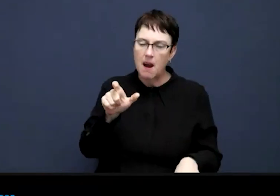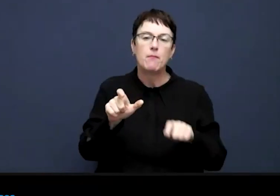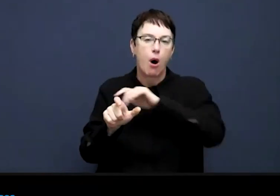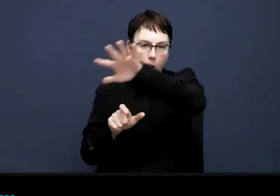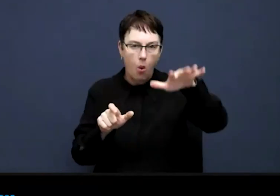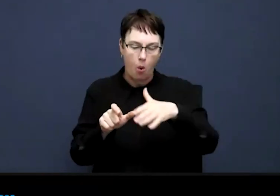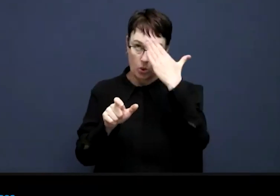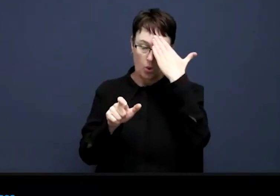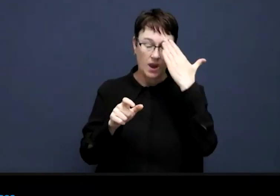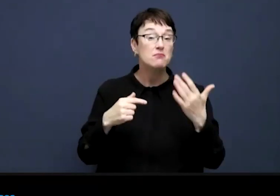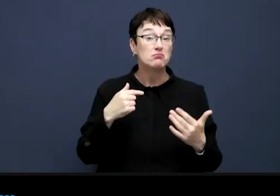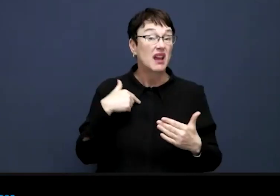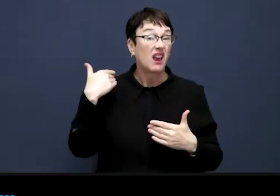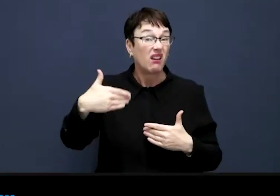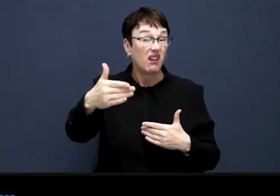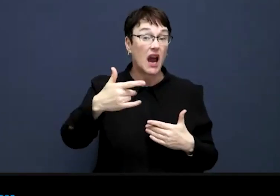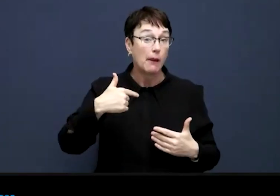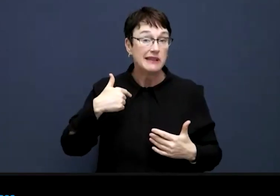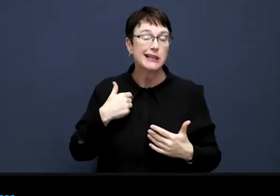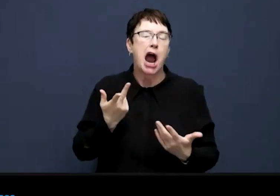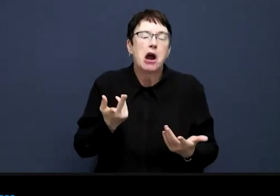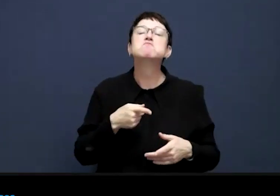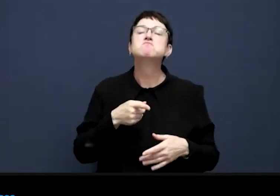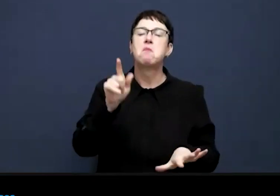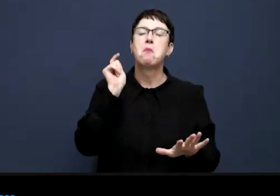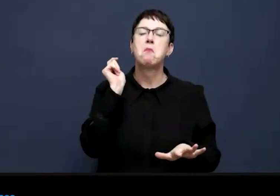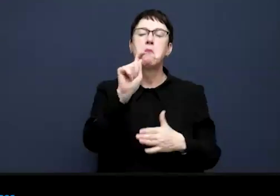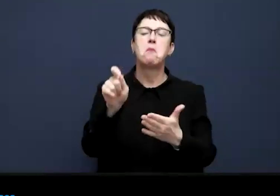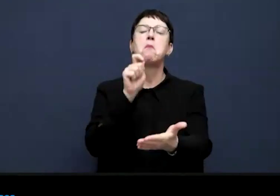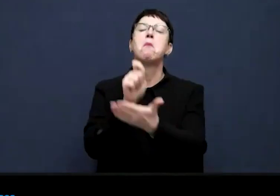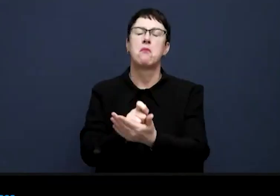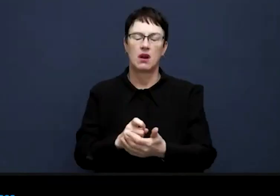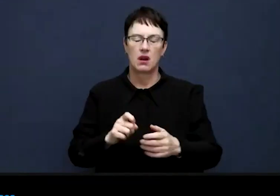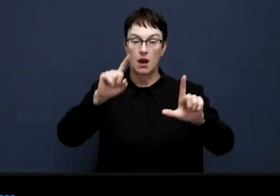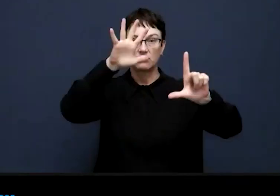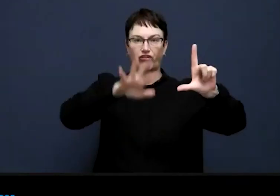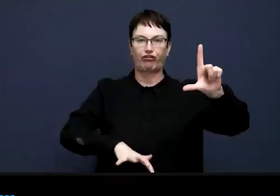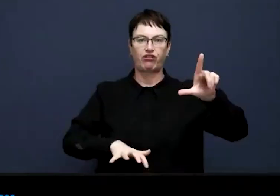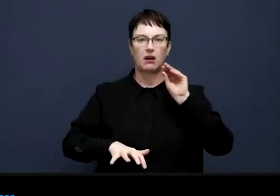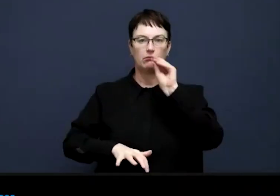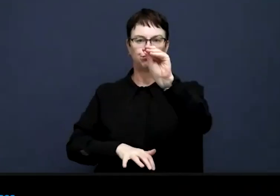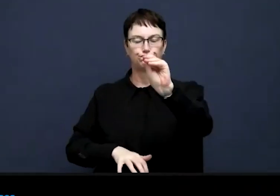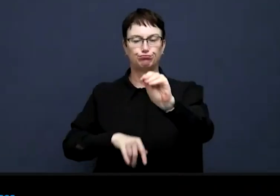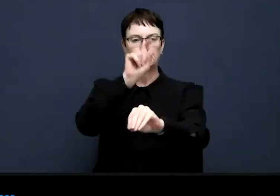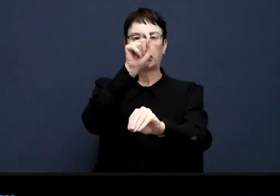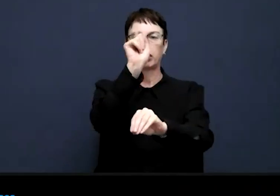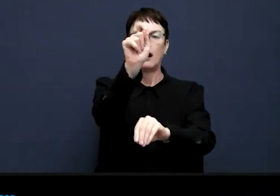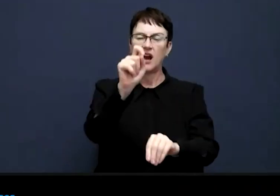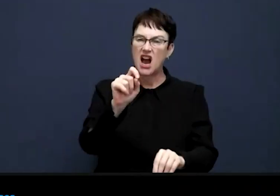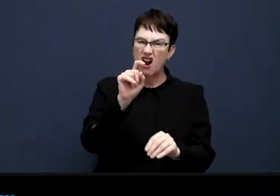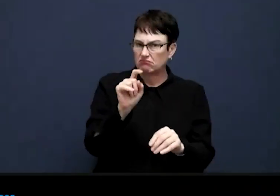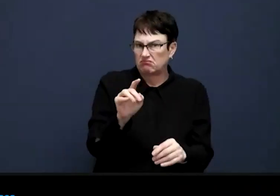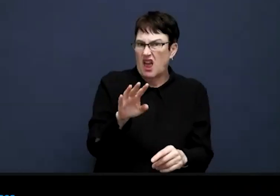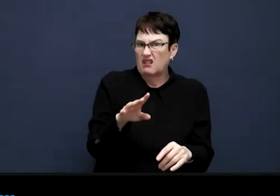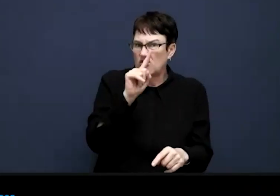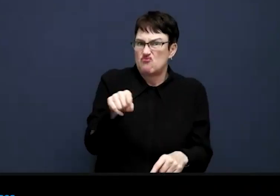middle of the text, and yeah, the zone is super small. Okay, it started out positive, like if you really